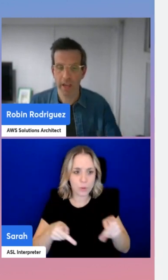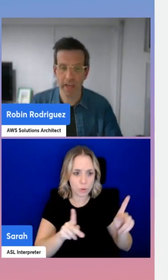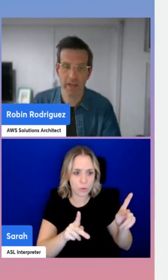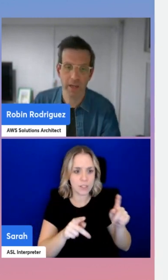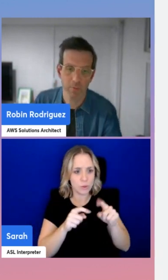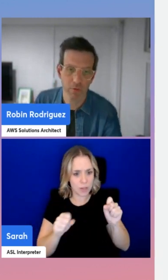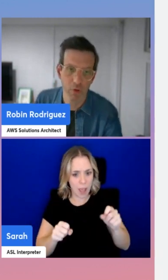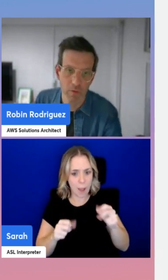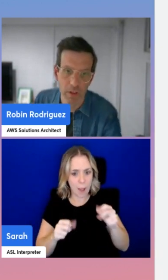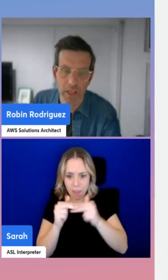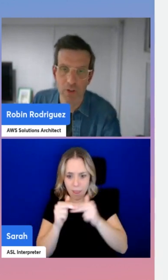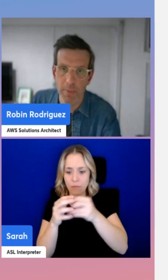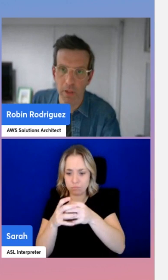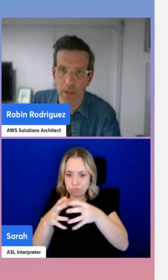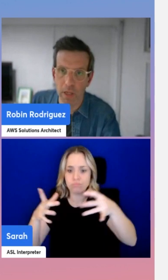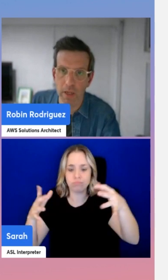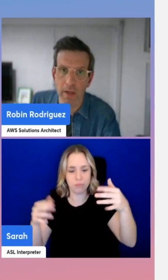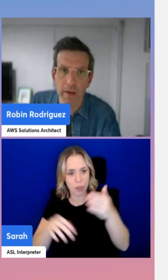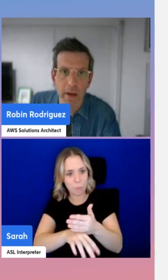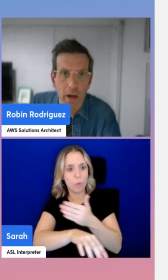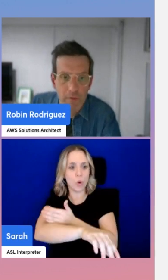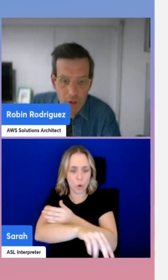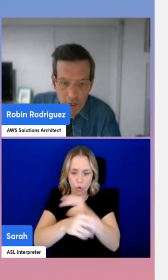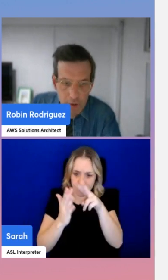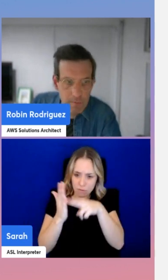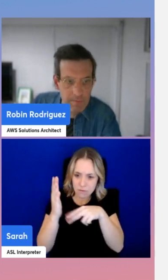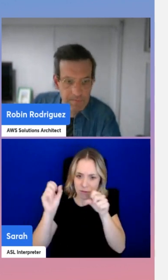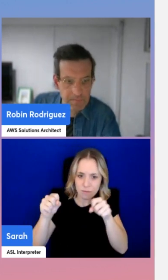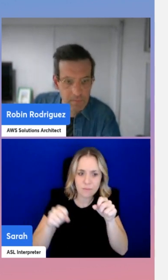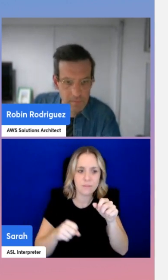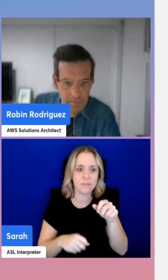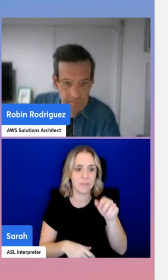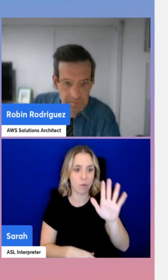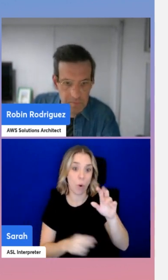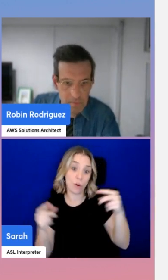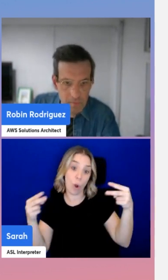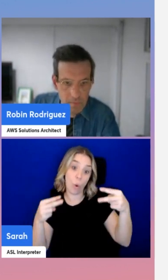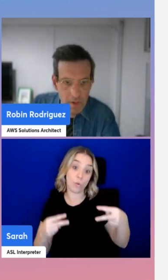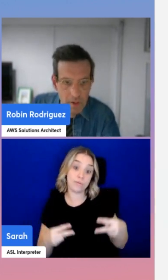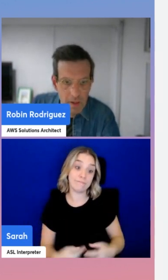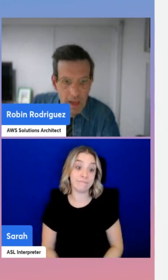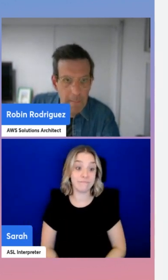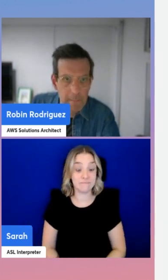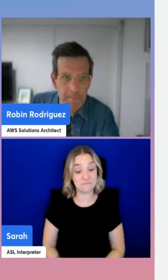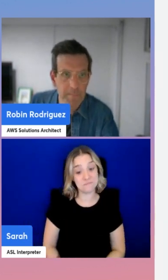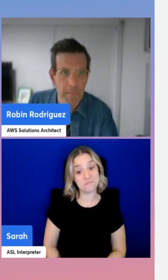on and improve the legibility of your code.